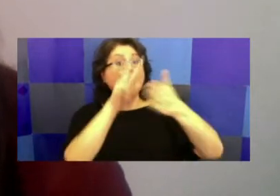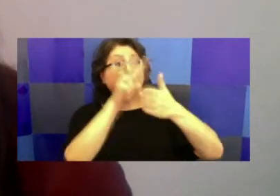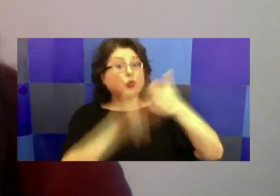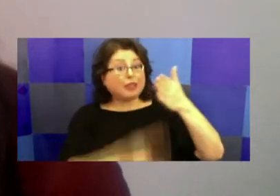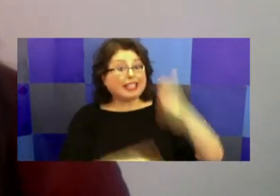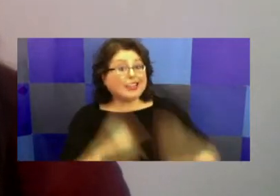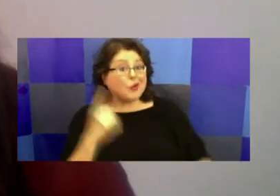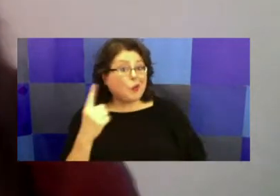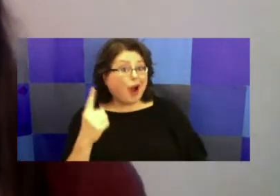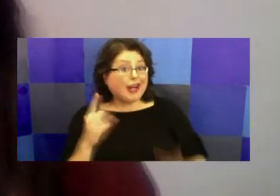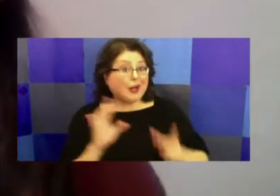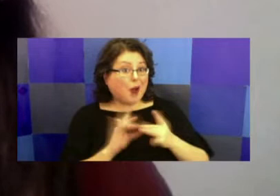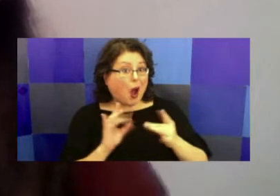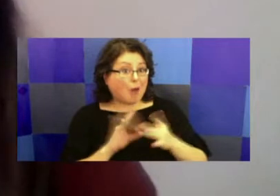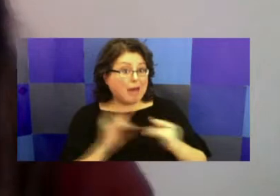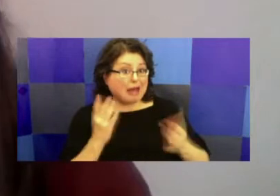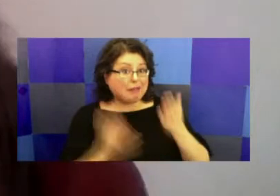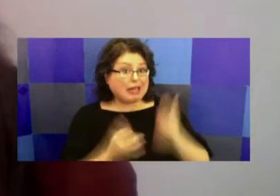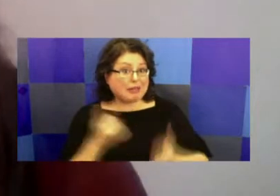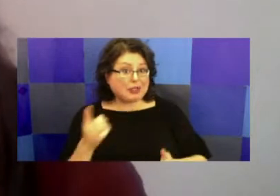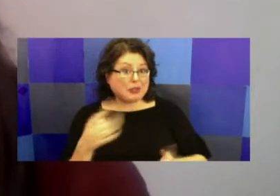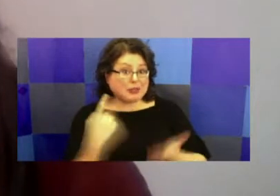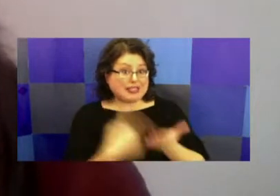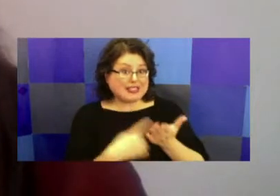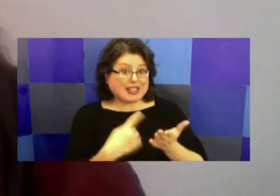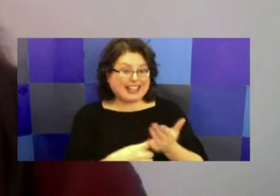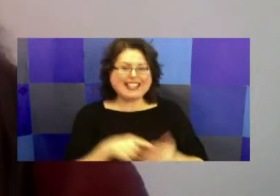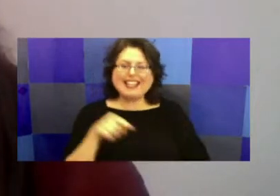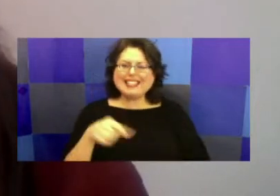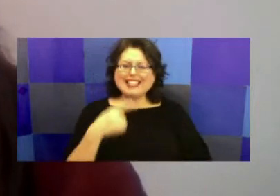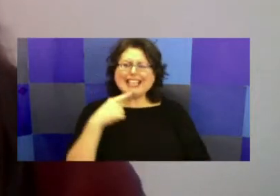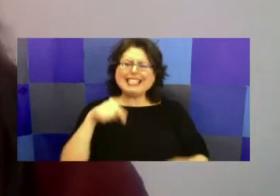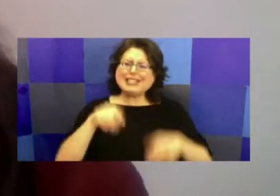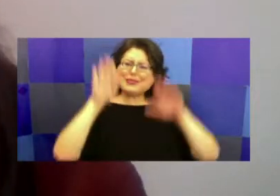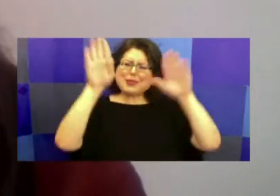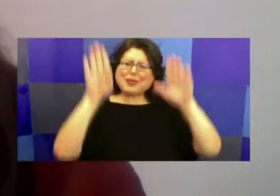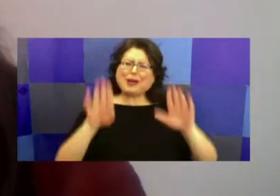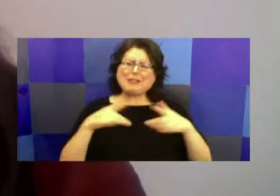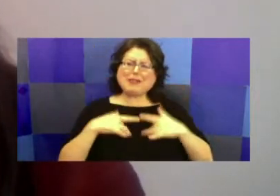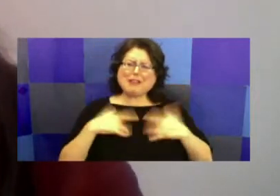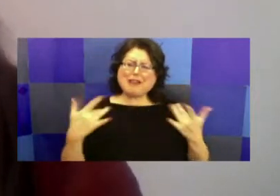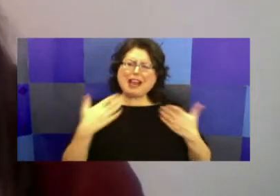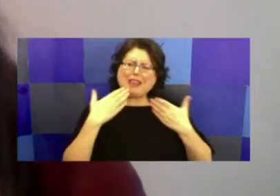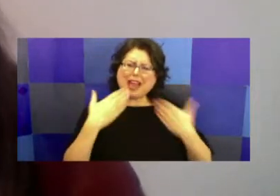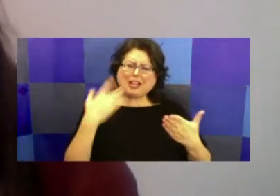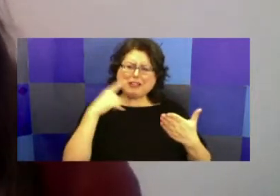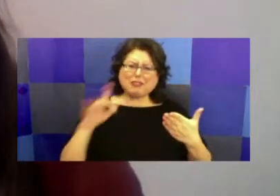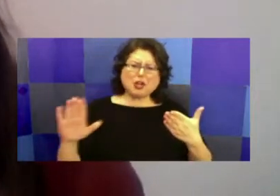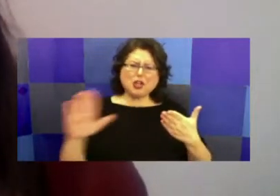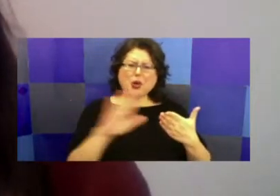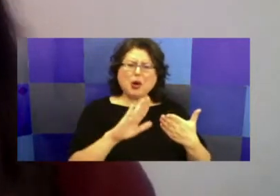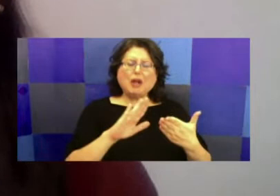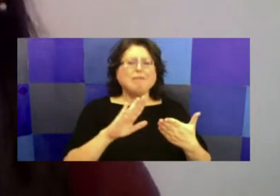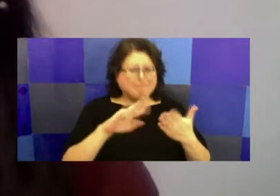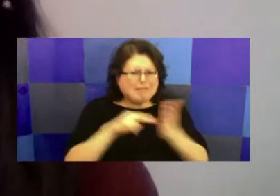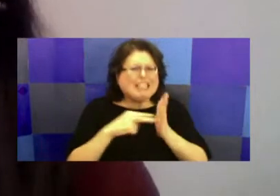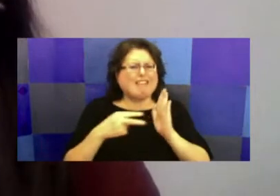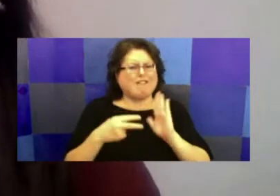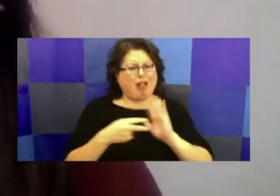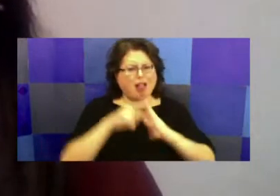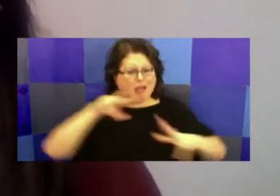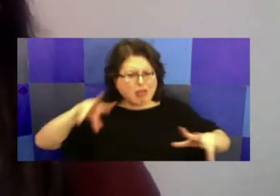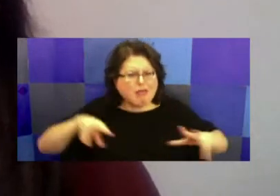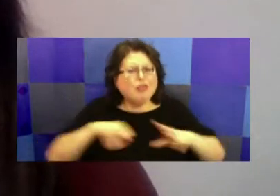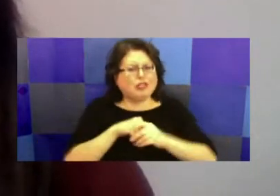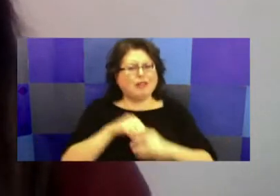you'd like to speak to. Sure. This is a wonderful event. Thank you for all the intentionality around inclusion. So I wonder,